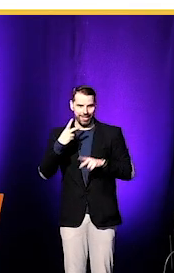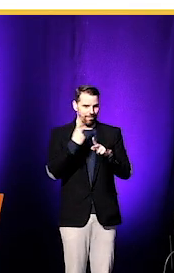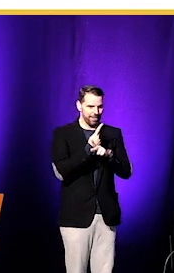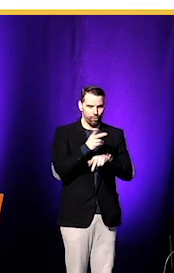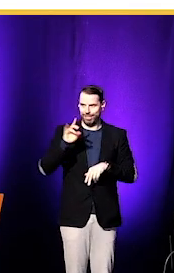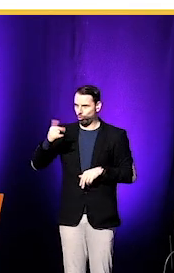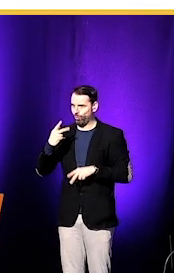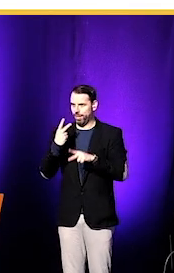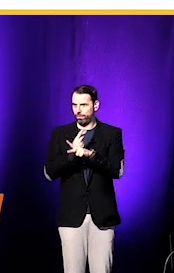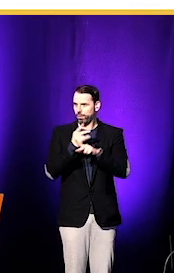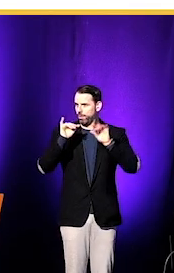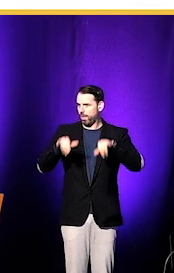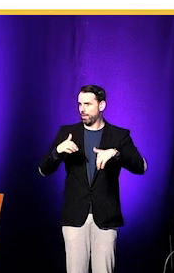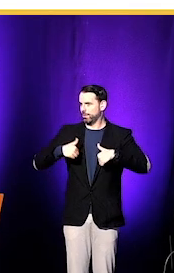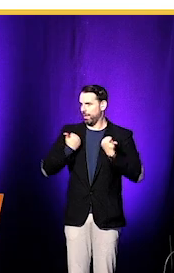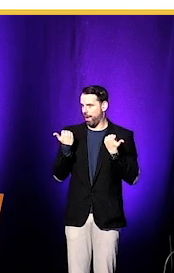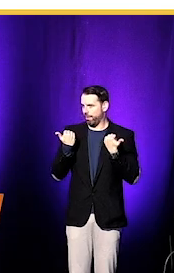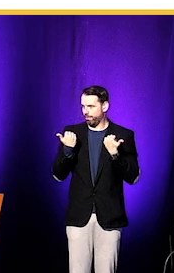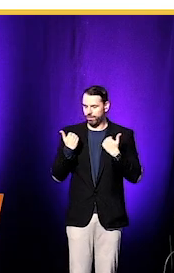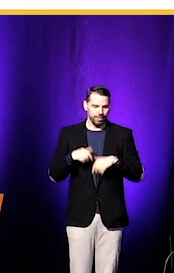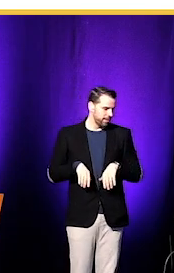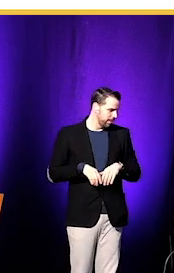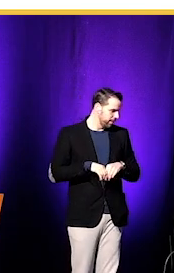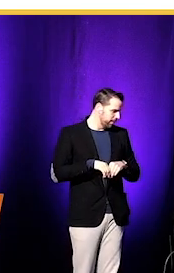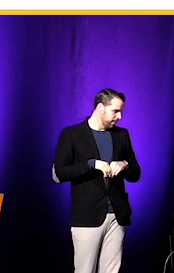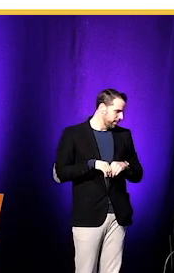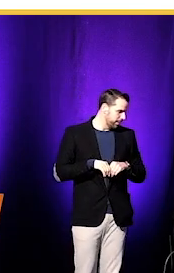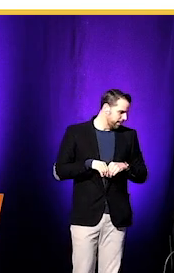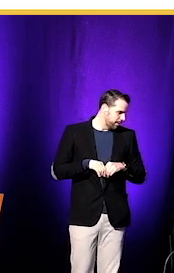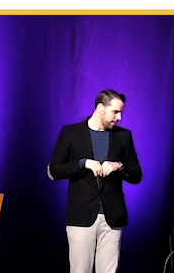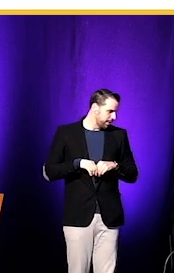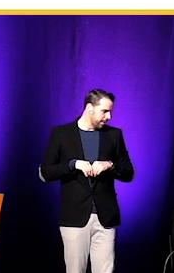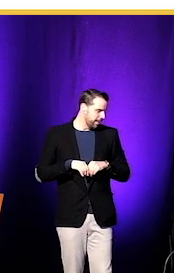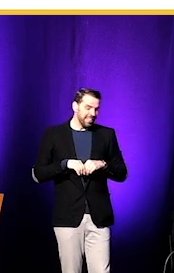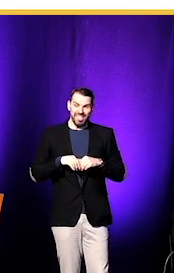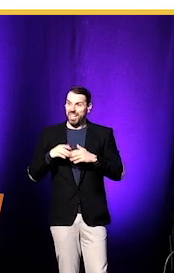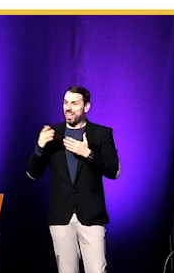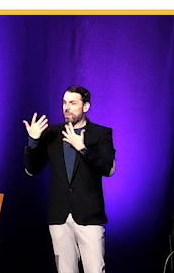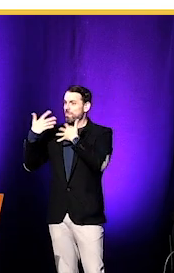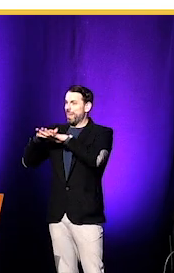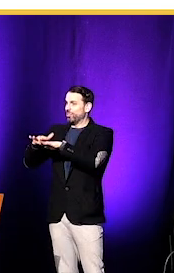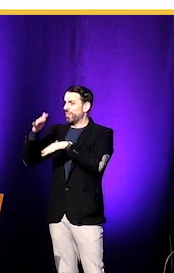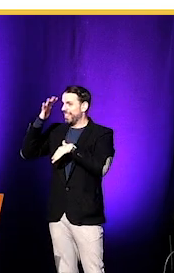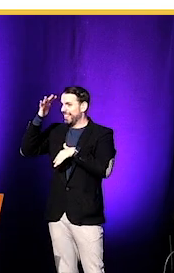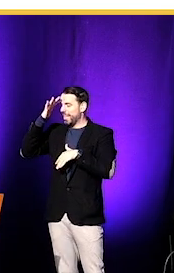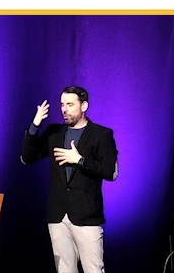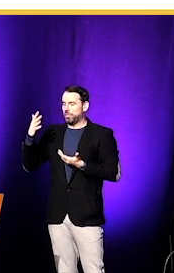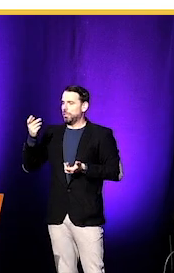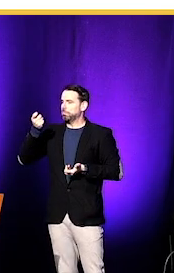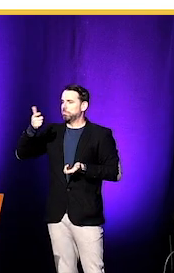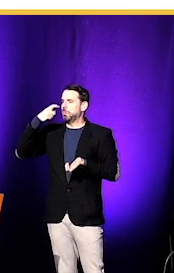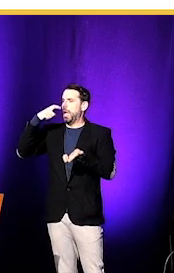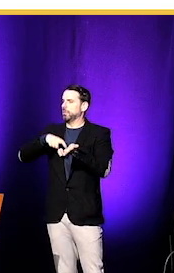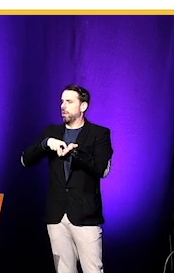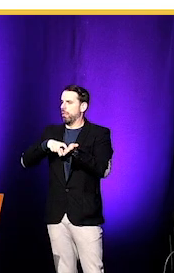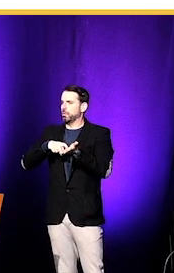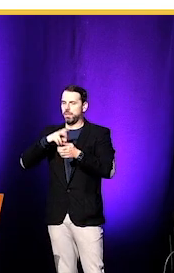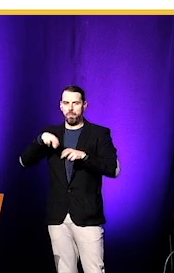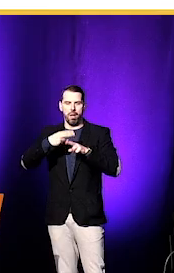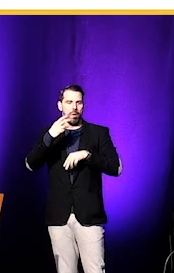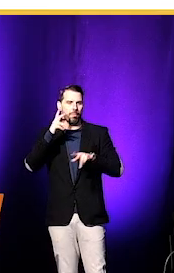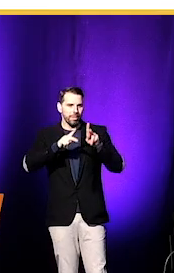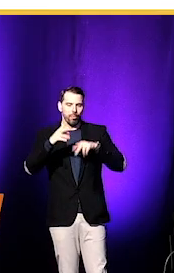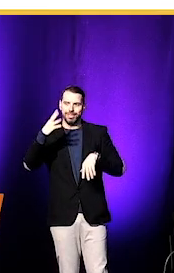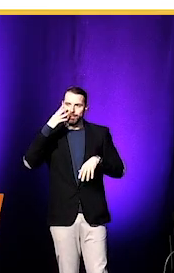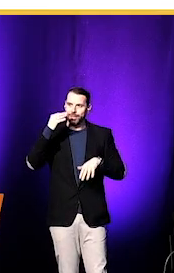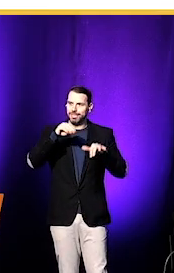is not a credit to mainstream theories of learning that barely acknowledge this mutually constituted feature of people's learning. Context